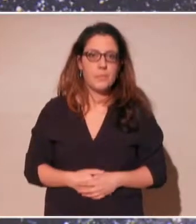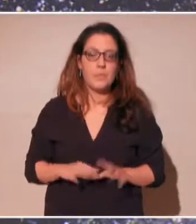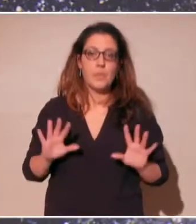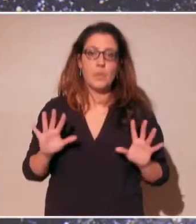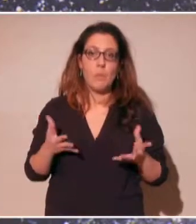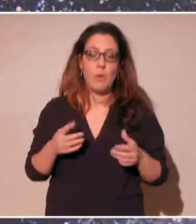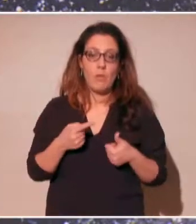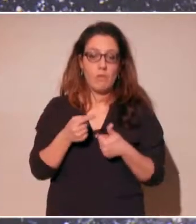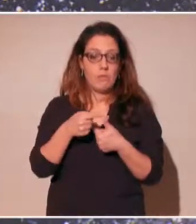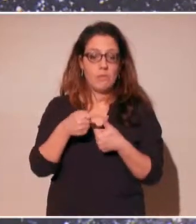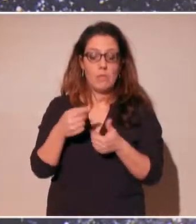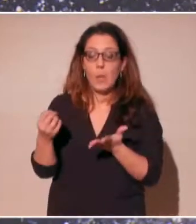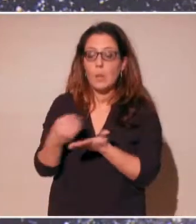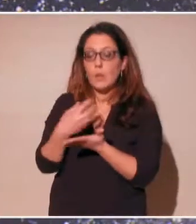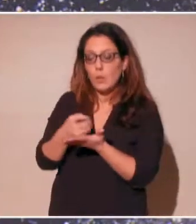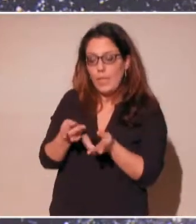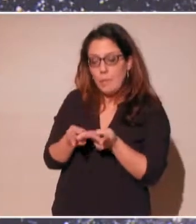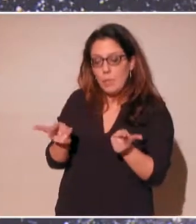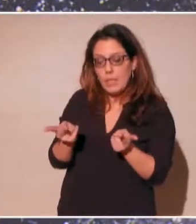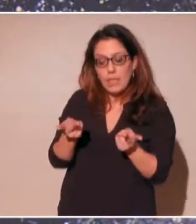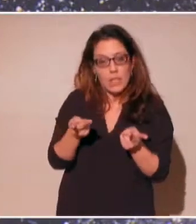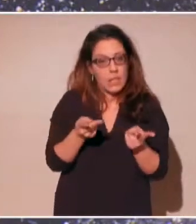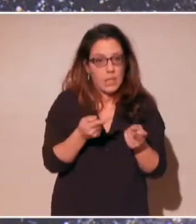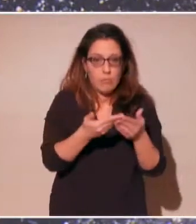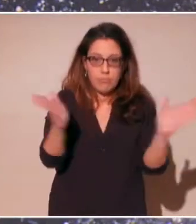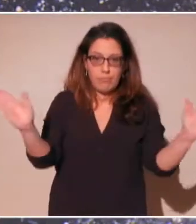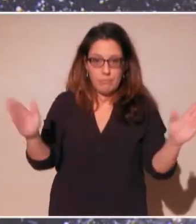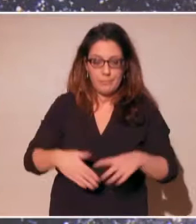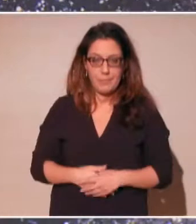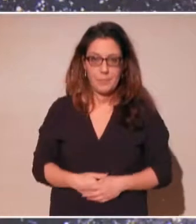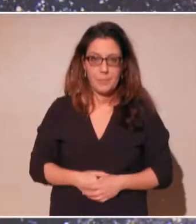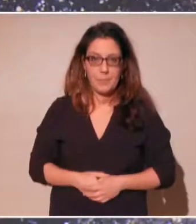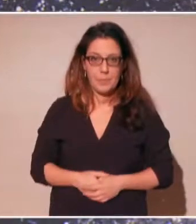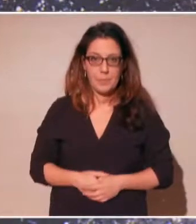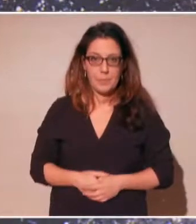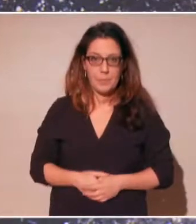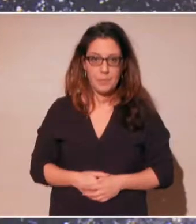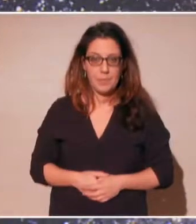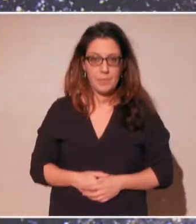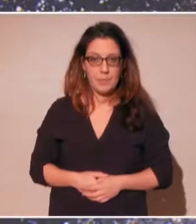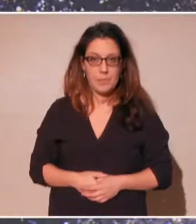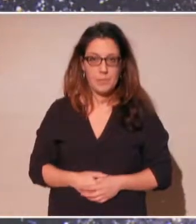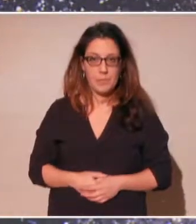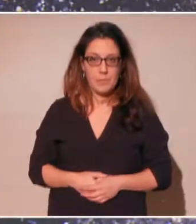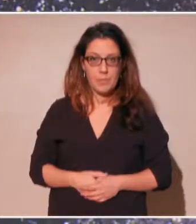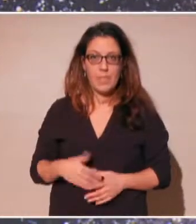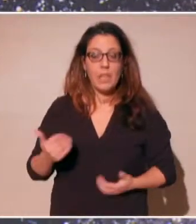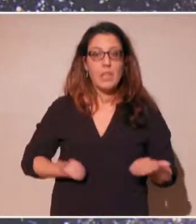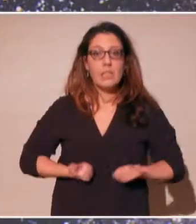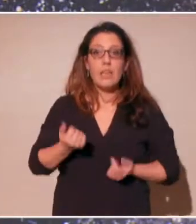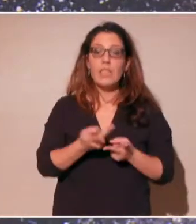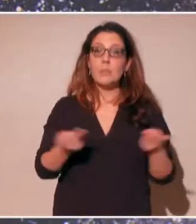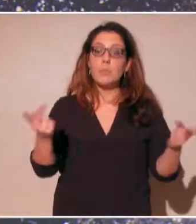data open. This means that public data has to become open and accessible. We are also going